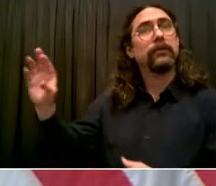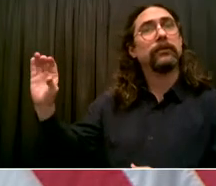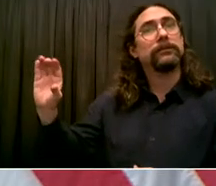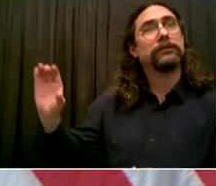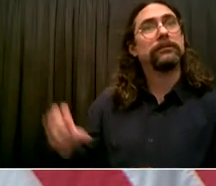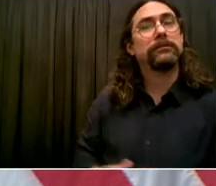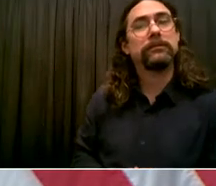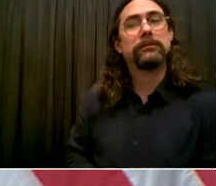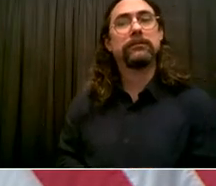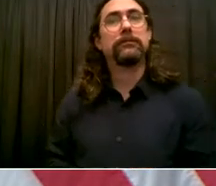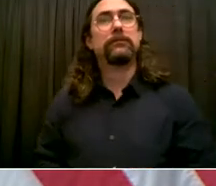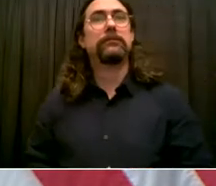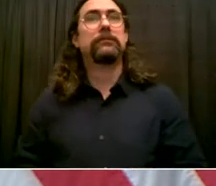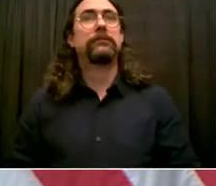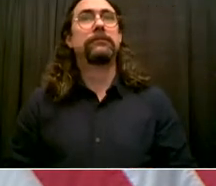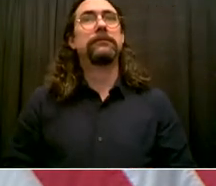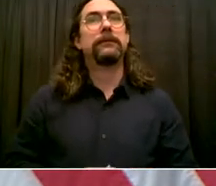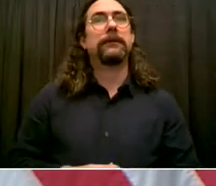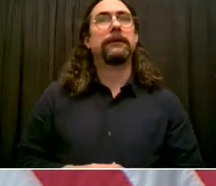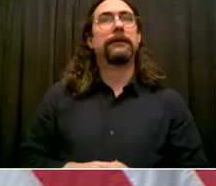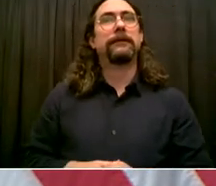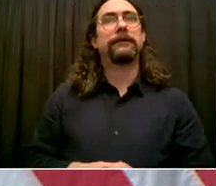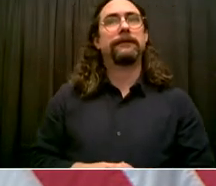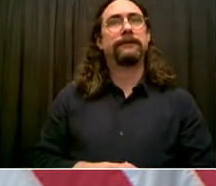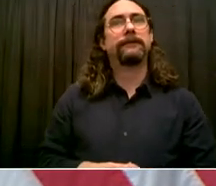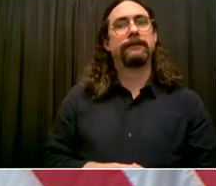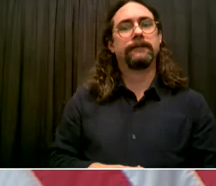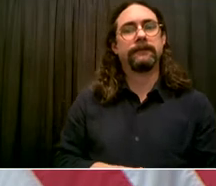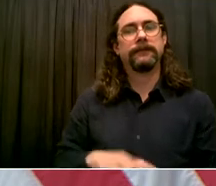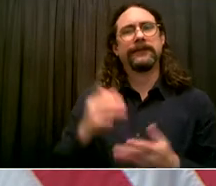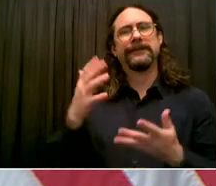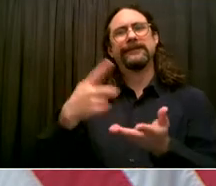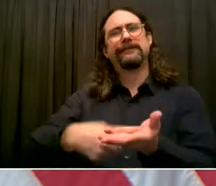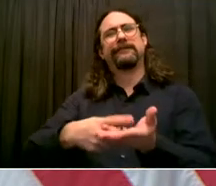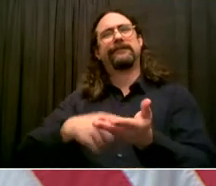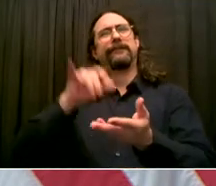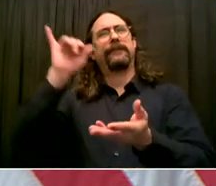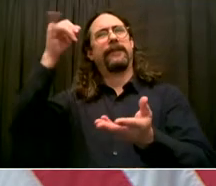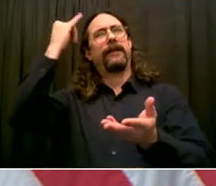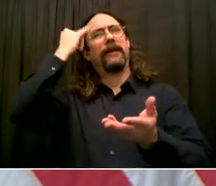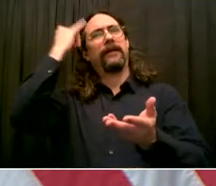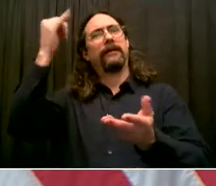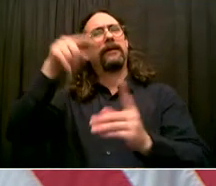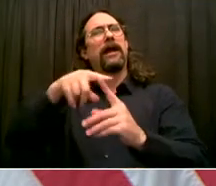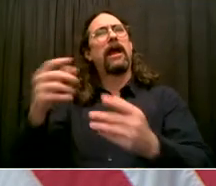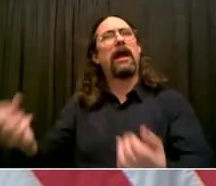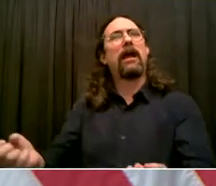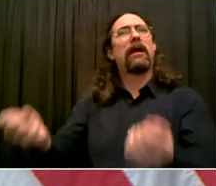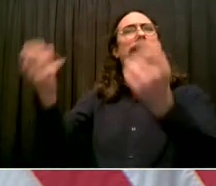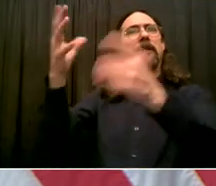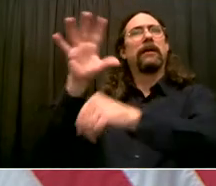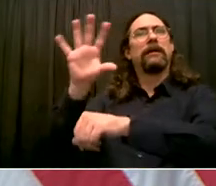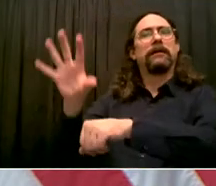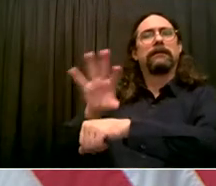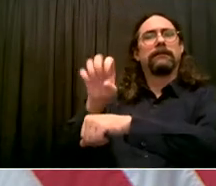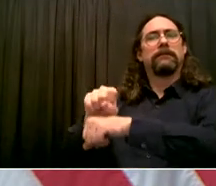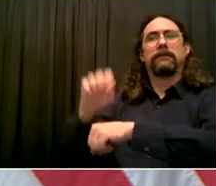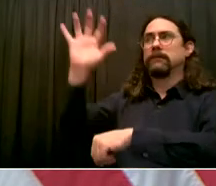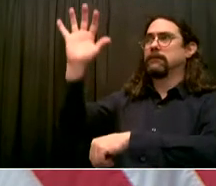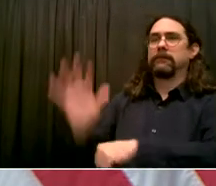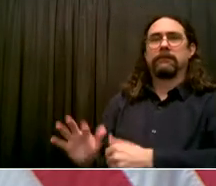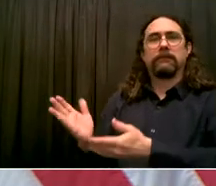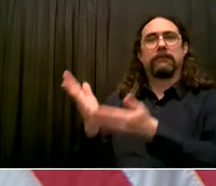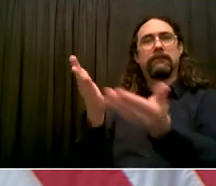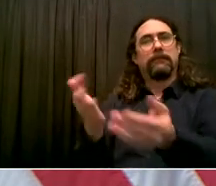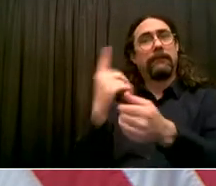that appointments are contingent on supply, as the mayor has said. We're here on the first day of April, and